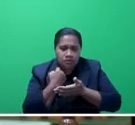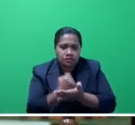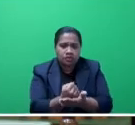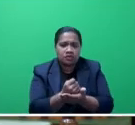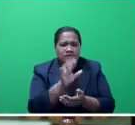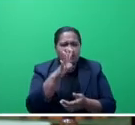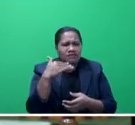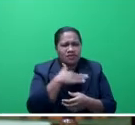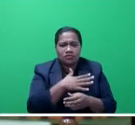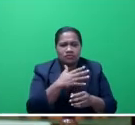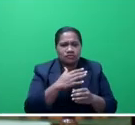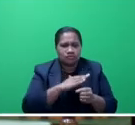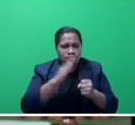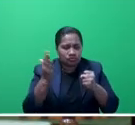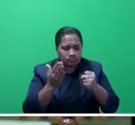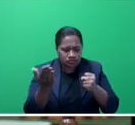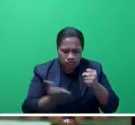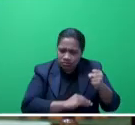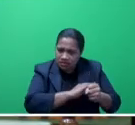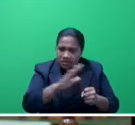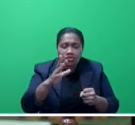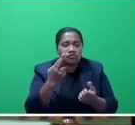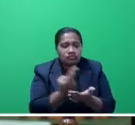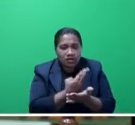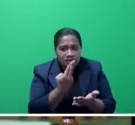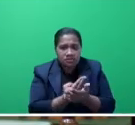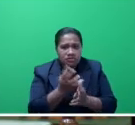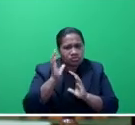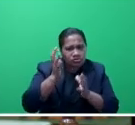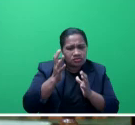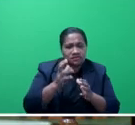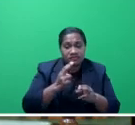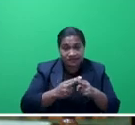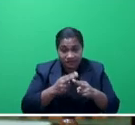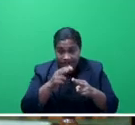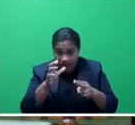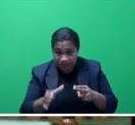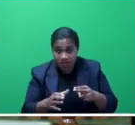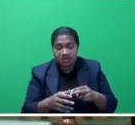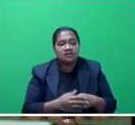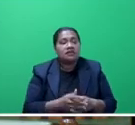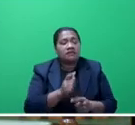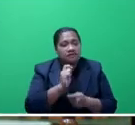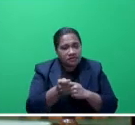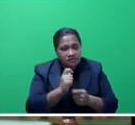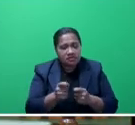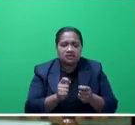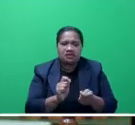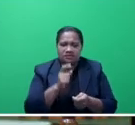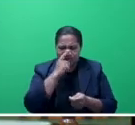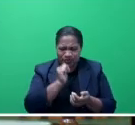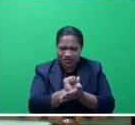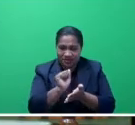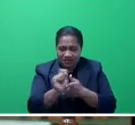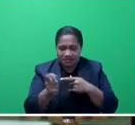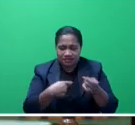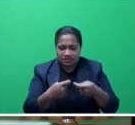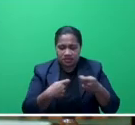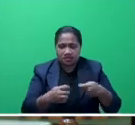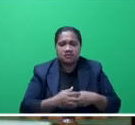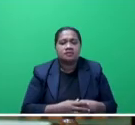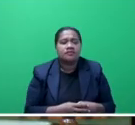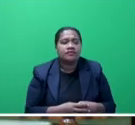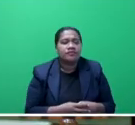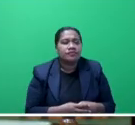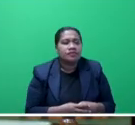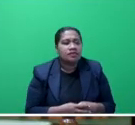sugarcane, rice, coconut and root crop farmers, fishers and market vendors, many of whom are women. Following the pilot, we will scale up